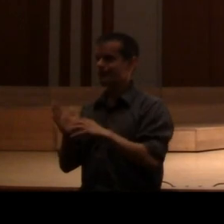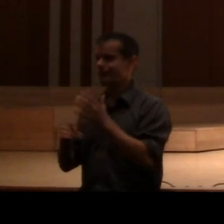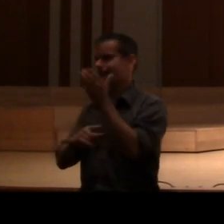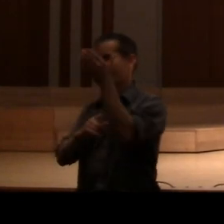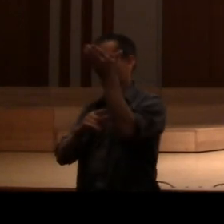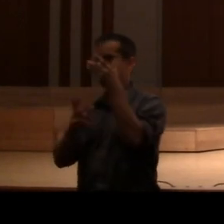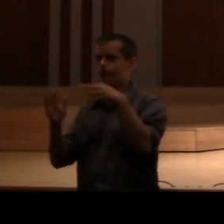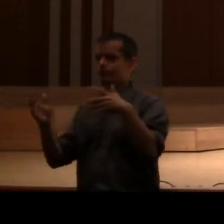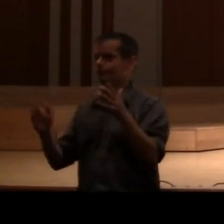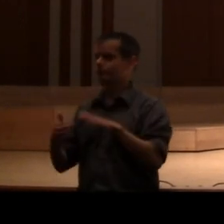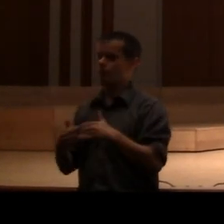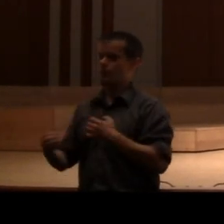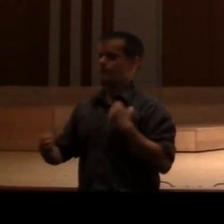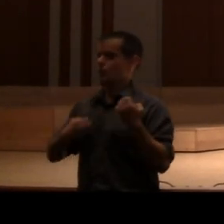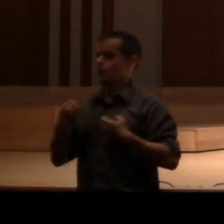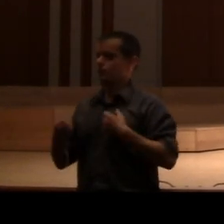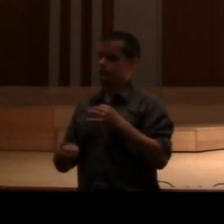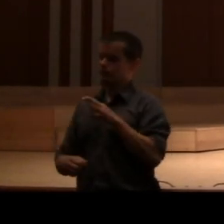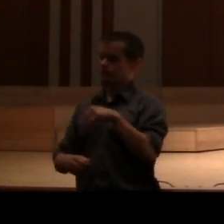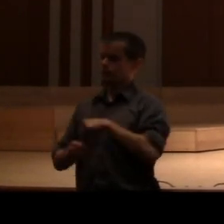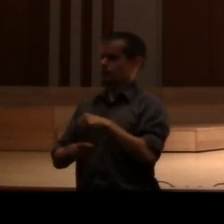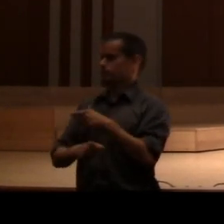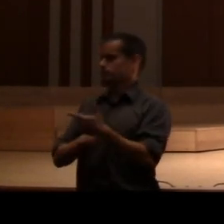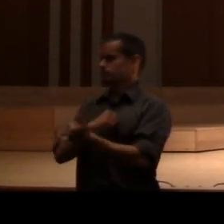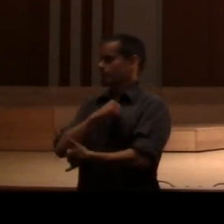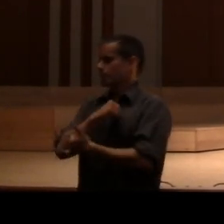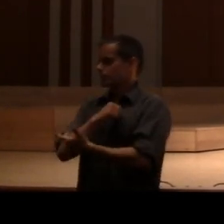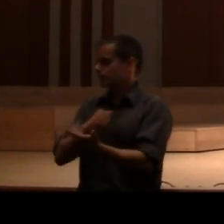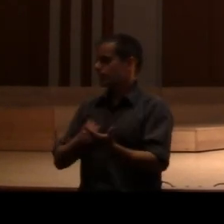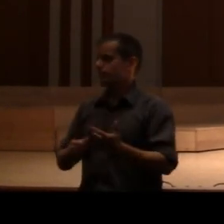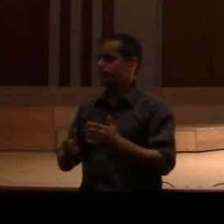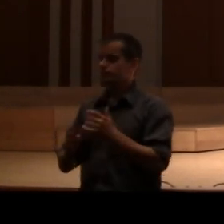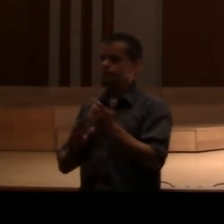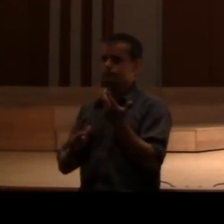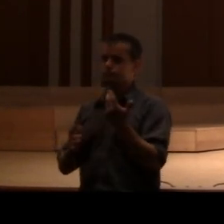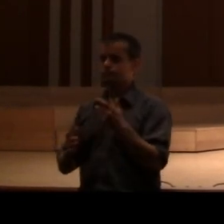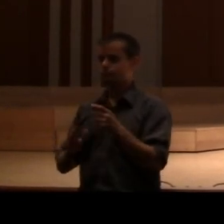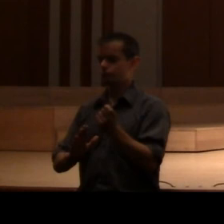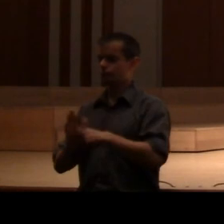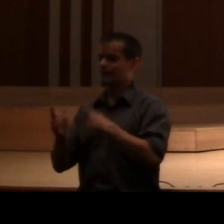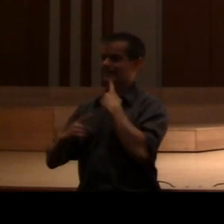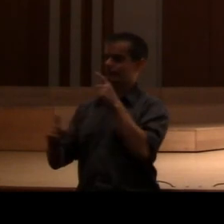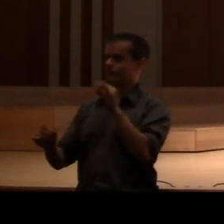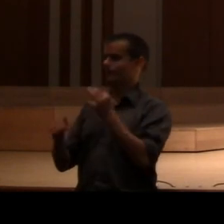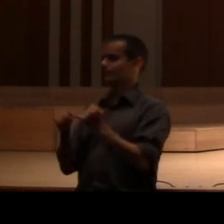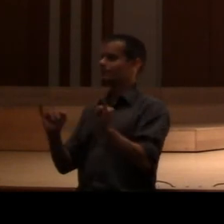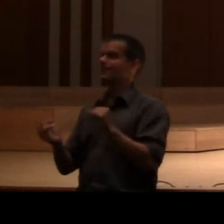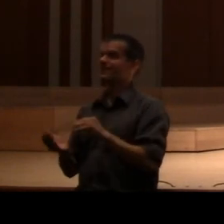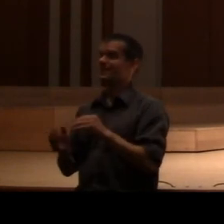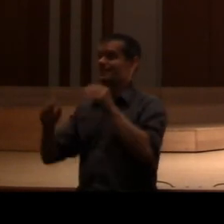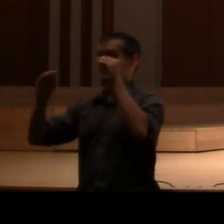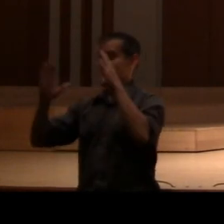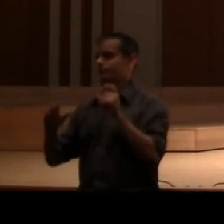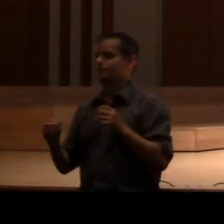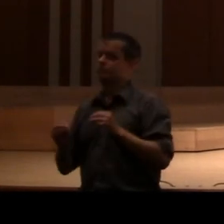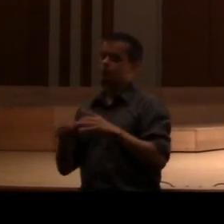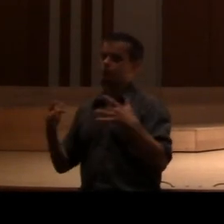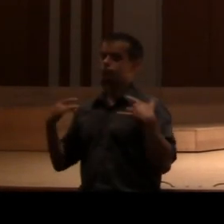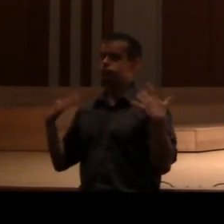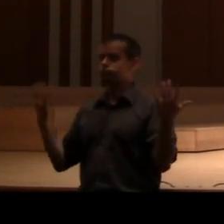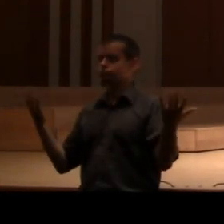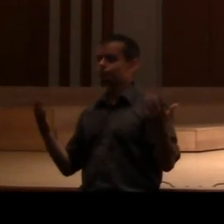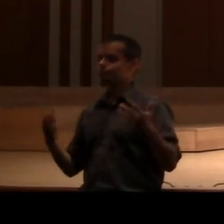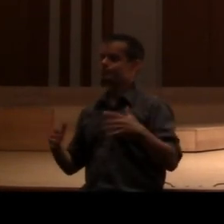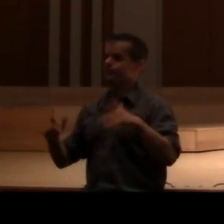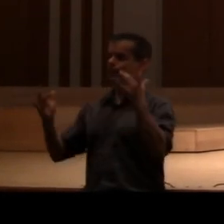going through all the motions of being a country, maybe even writing a Declaration of Independence. Teachers should lighten up and be more accepting of out-of-the-box